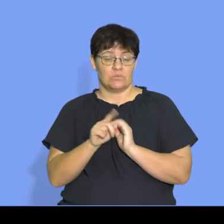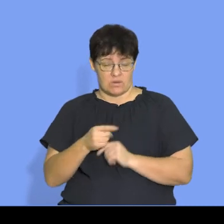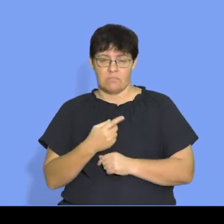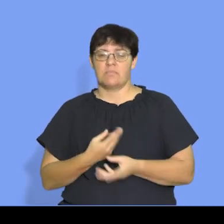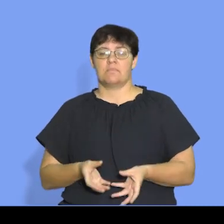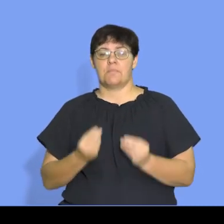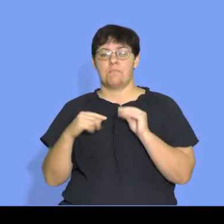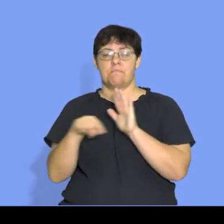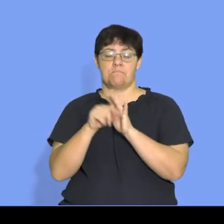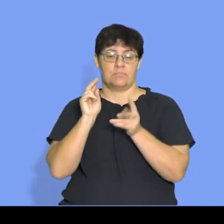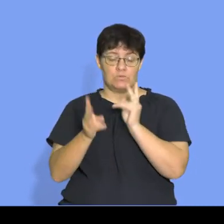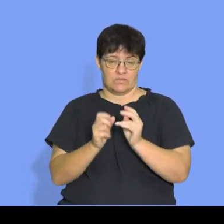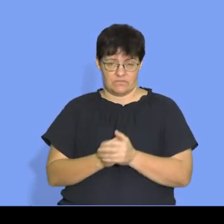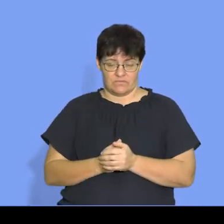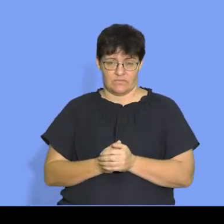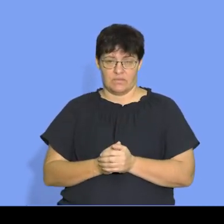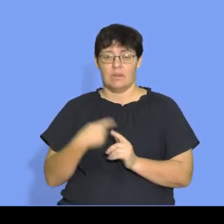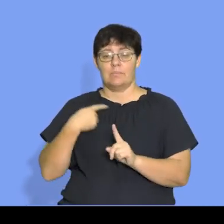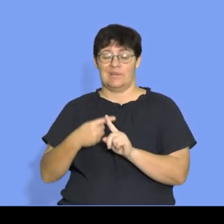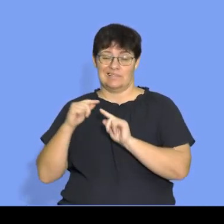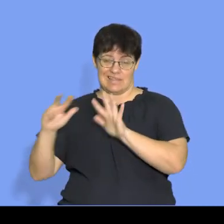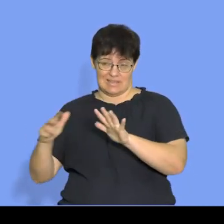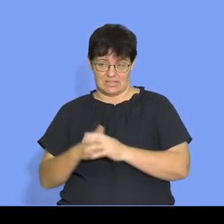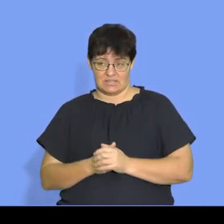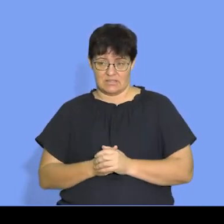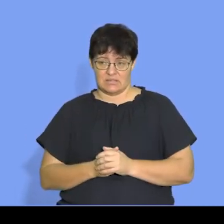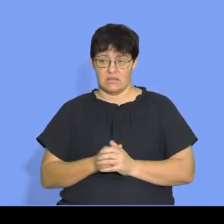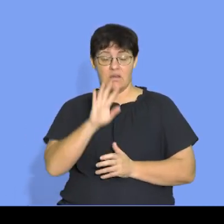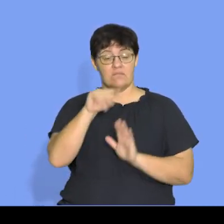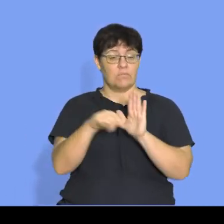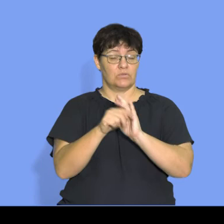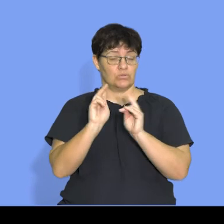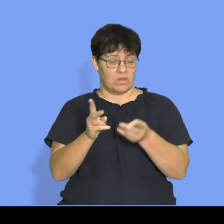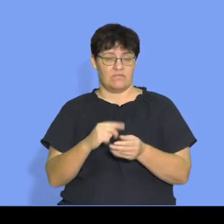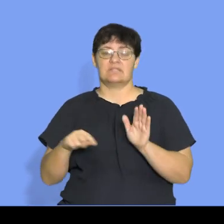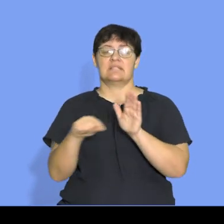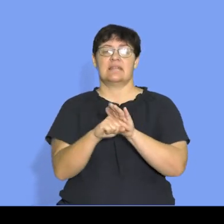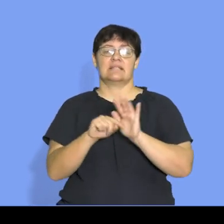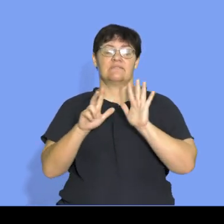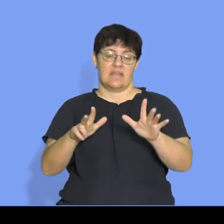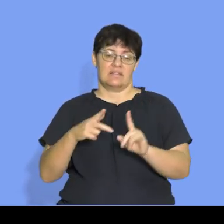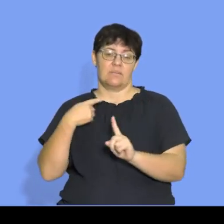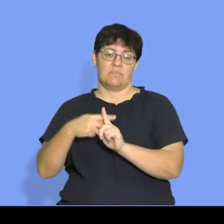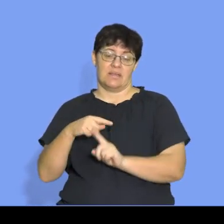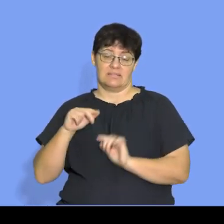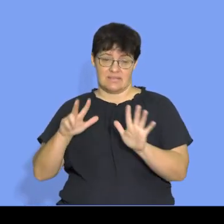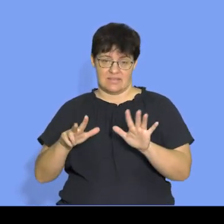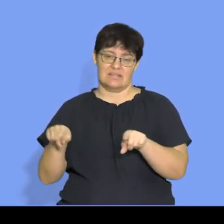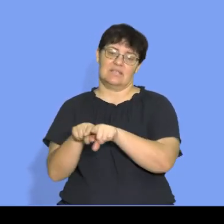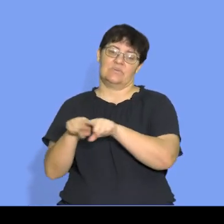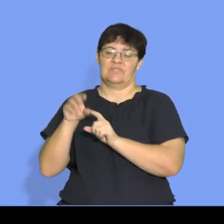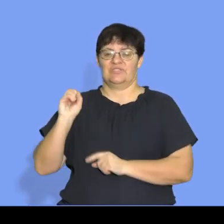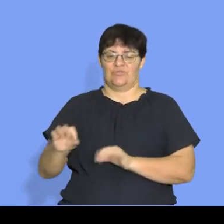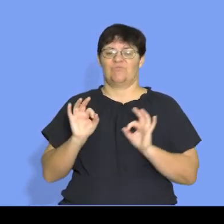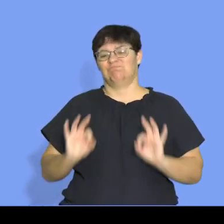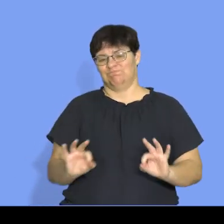be minus 12, then plus the 8. 4 minus 12 is negative 8, plus 8 it will